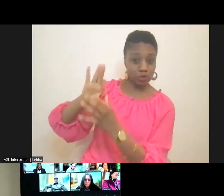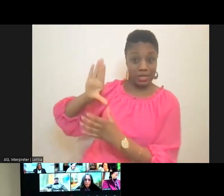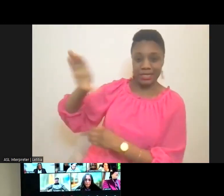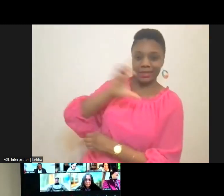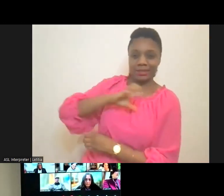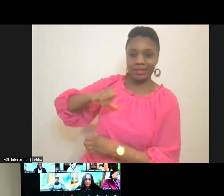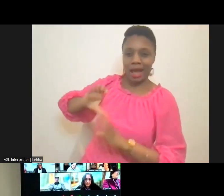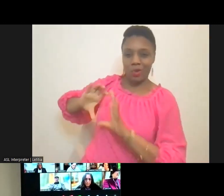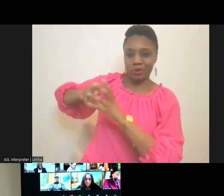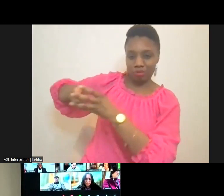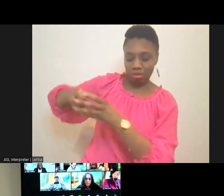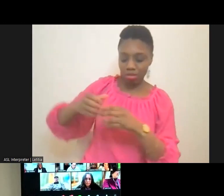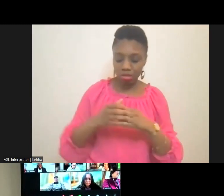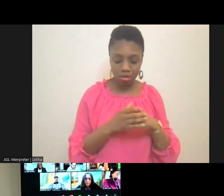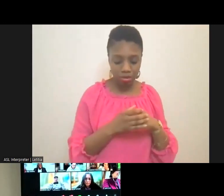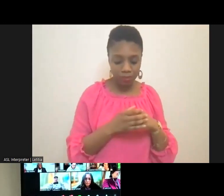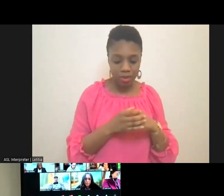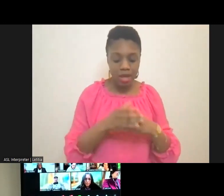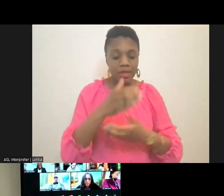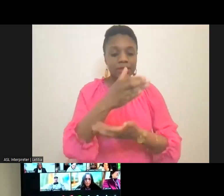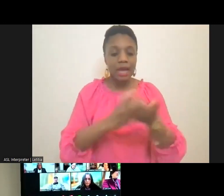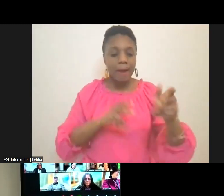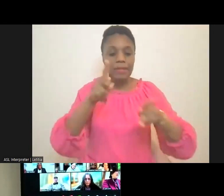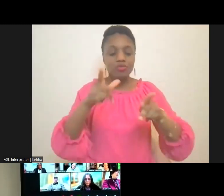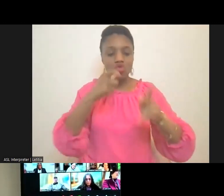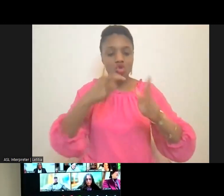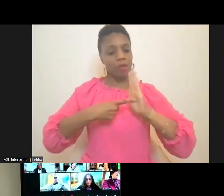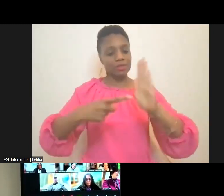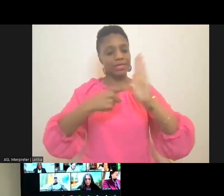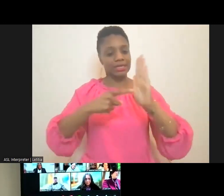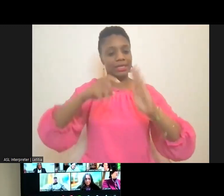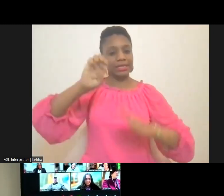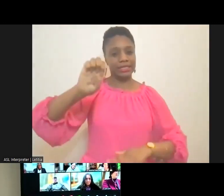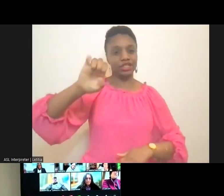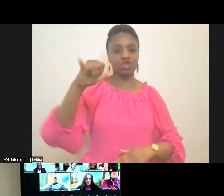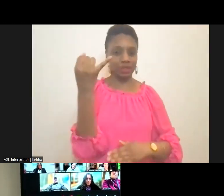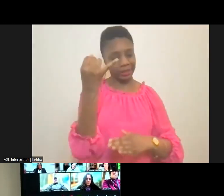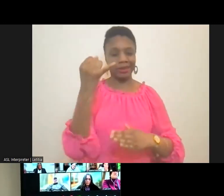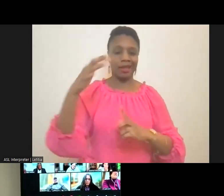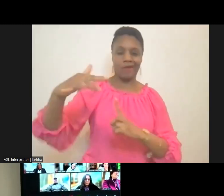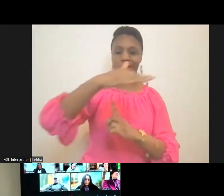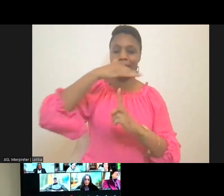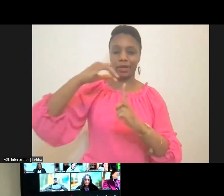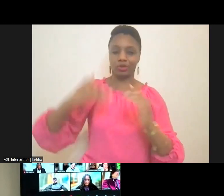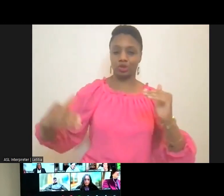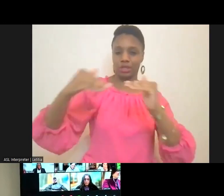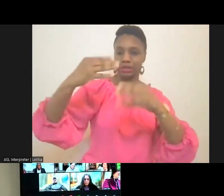There are a couple folks representing environmental justice, which is great, but I think this space provides even more sort of